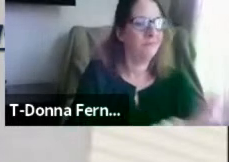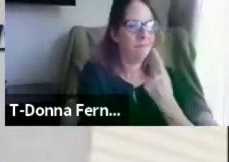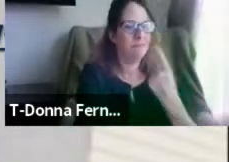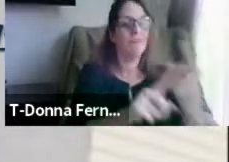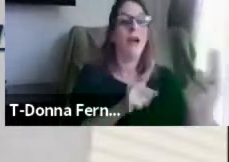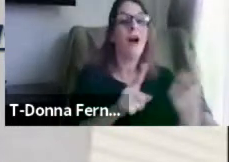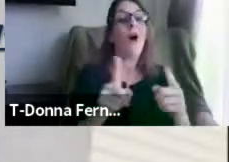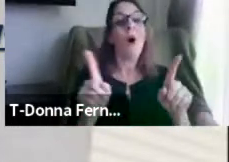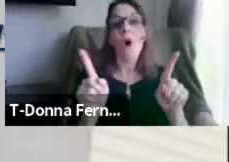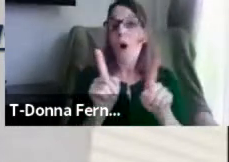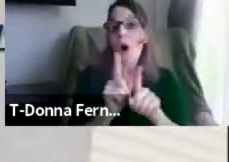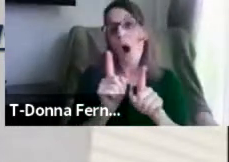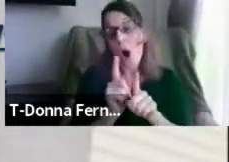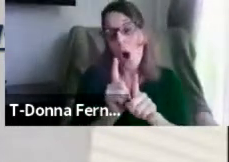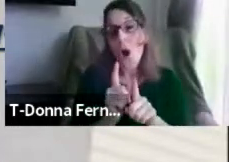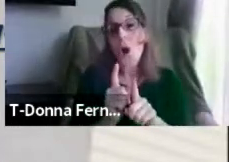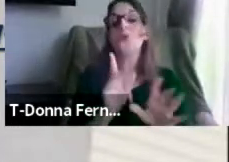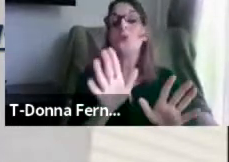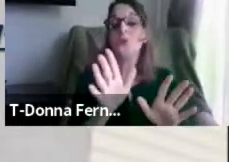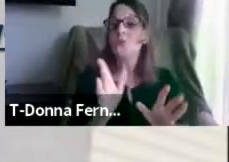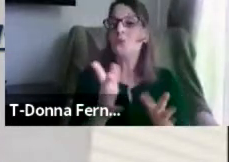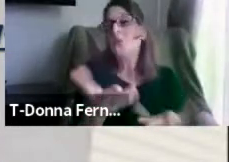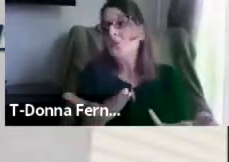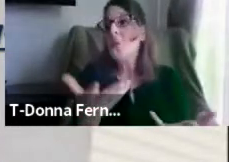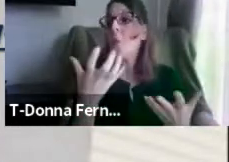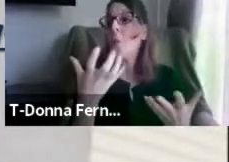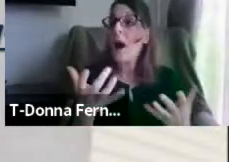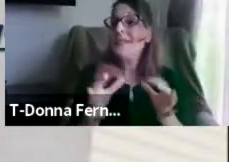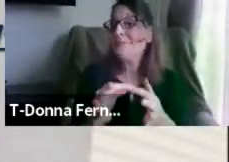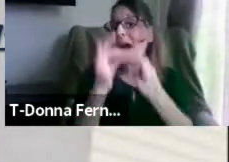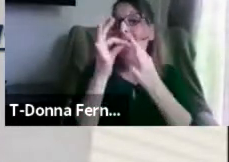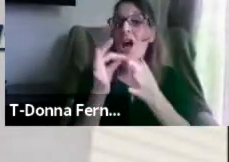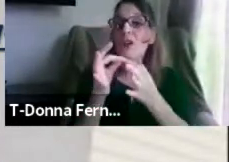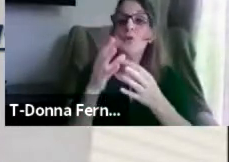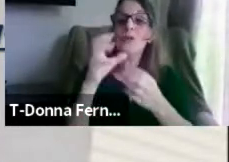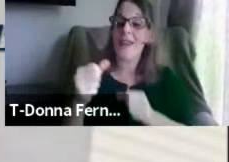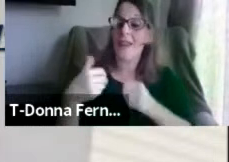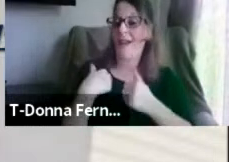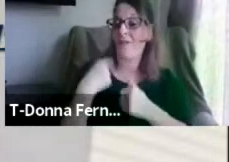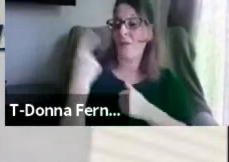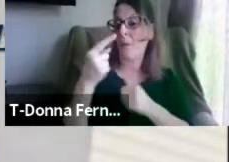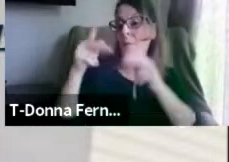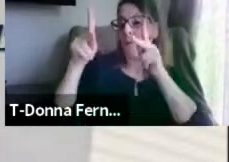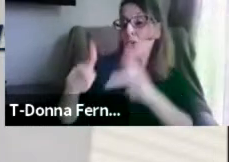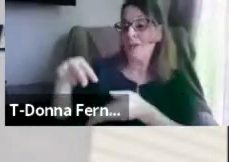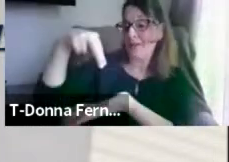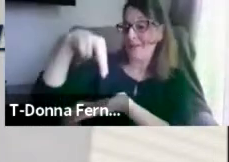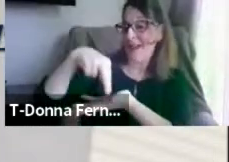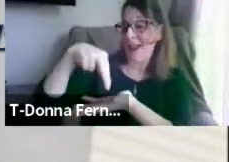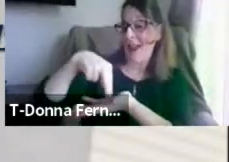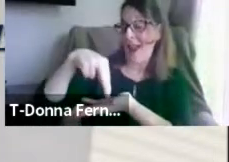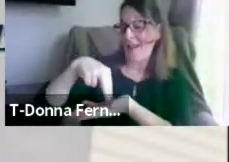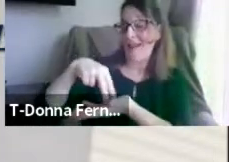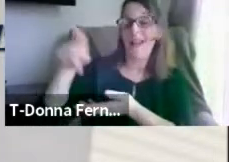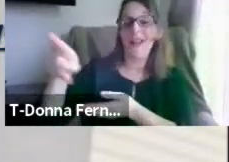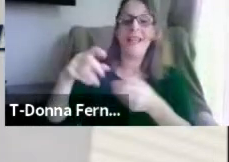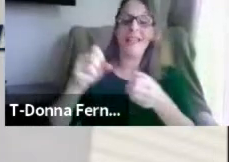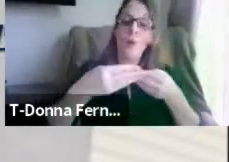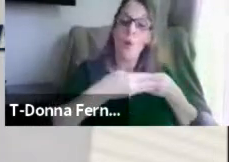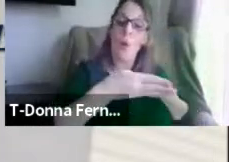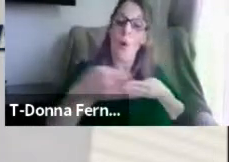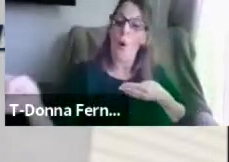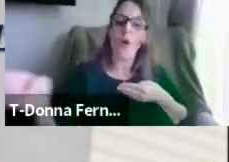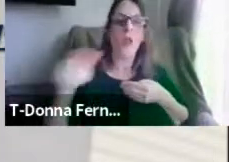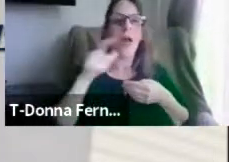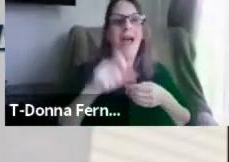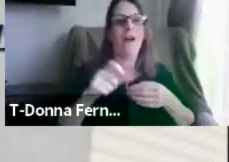little personal touch, so that's an added benefit. You can designate a greeter to actually stand at the door. That greeter can hold the door for people so that